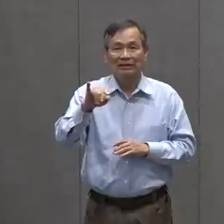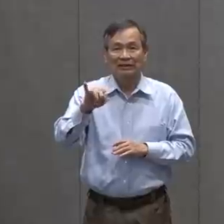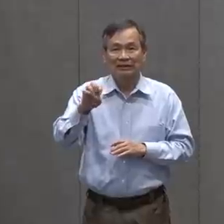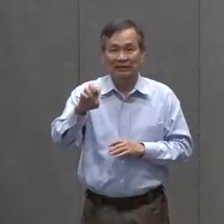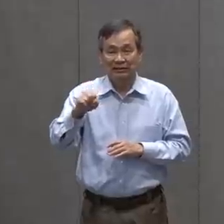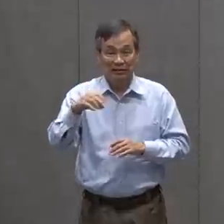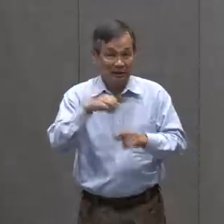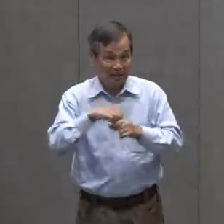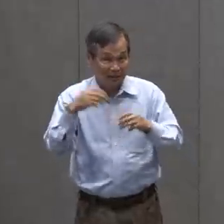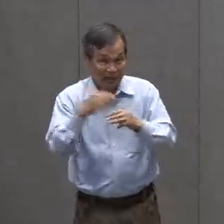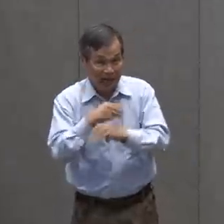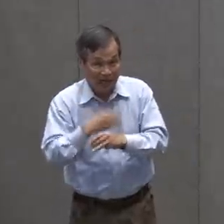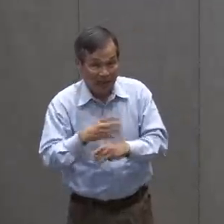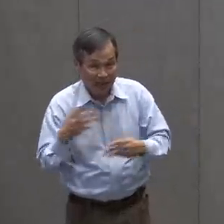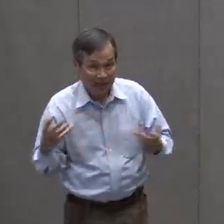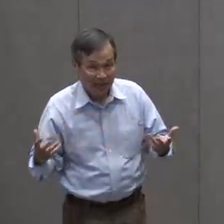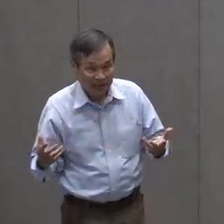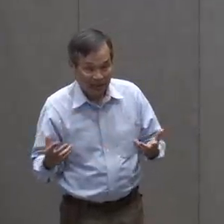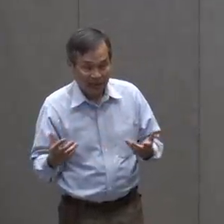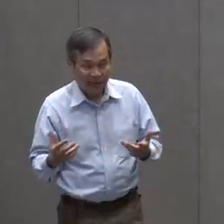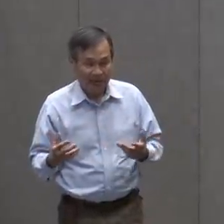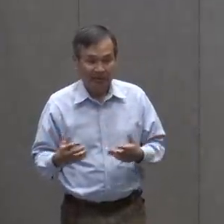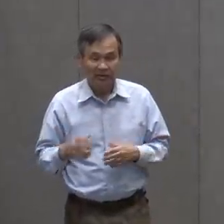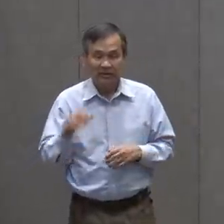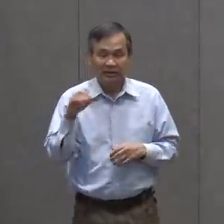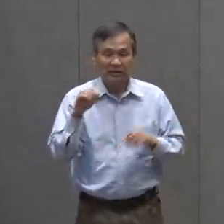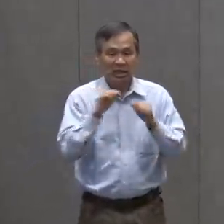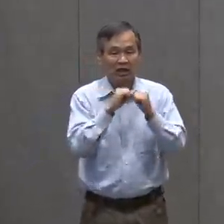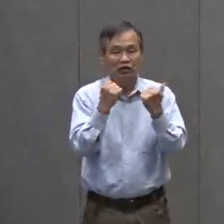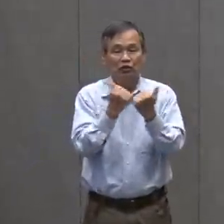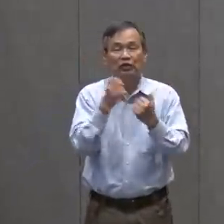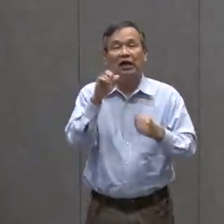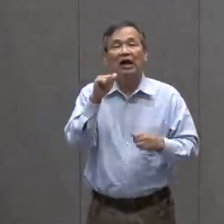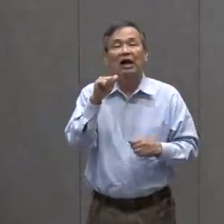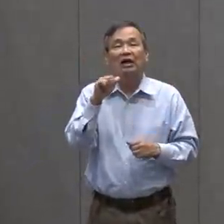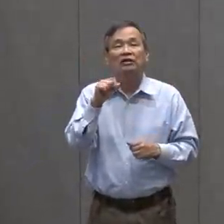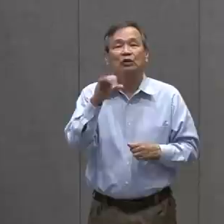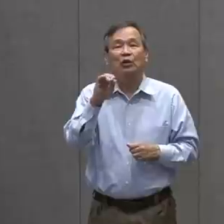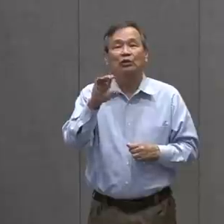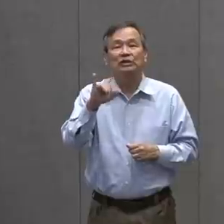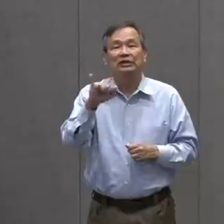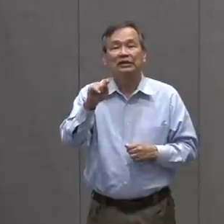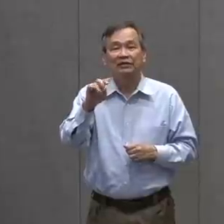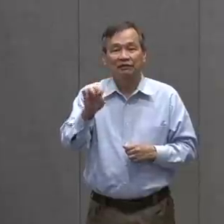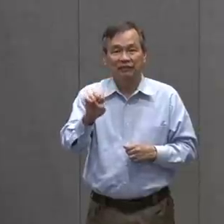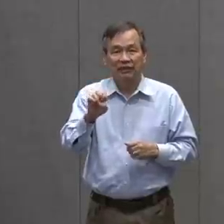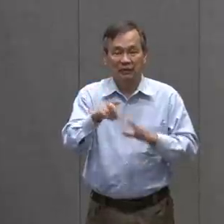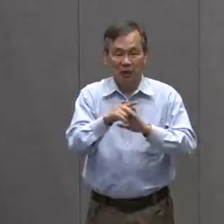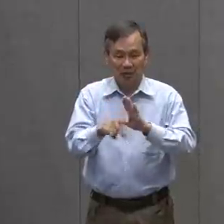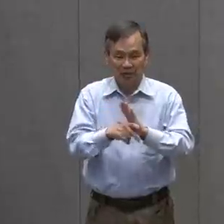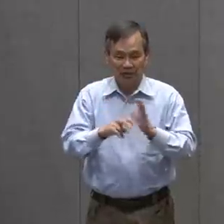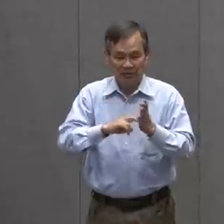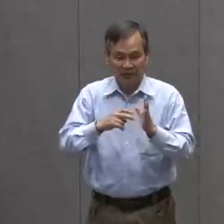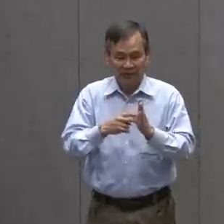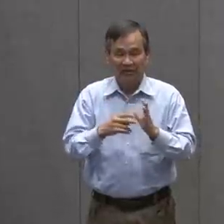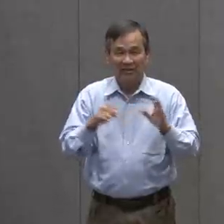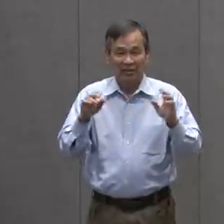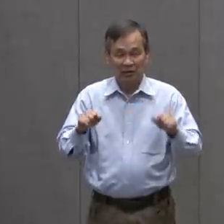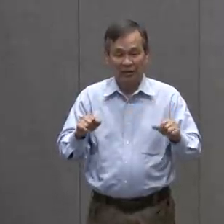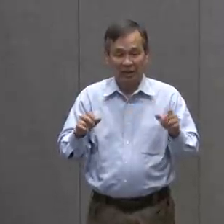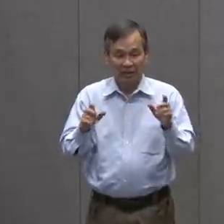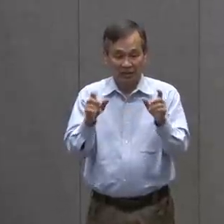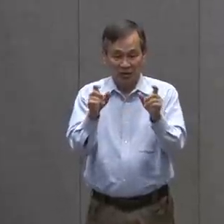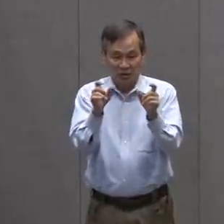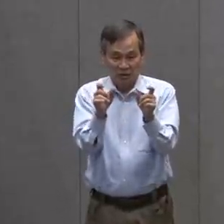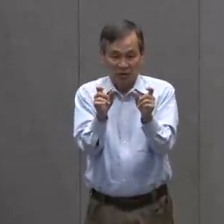in math is the associative property. And so that associative property, when we're talking about, means that we can do